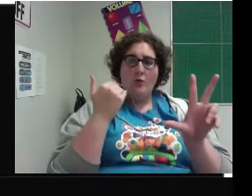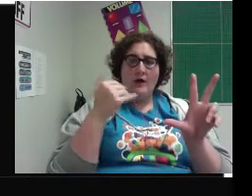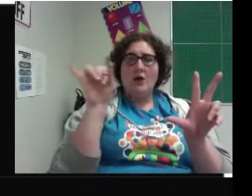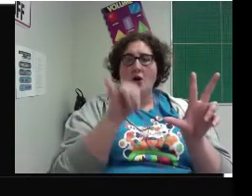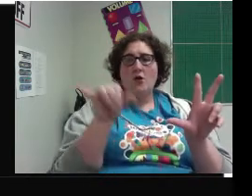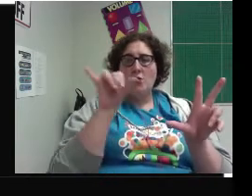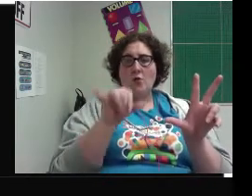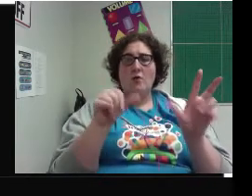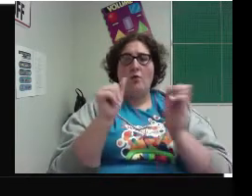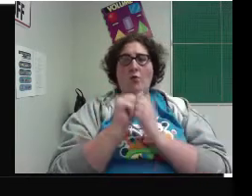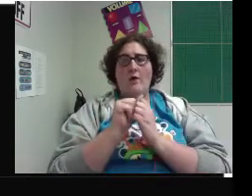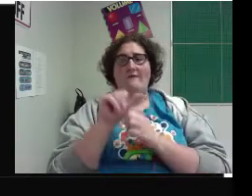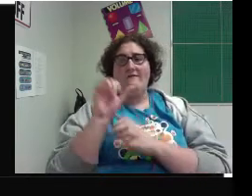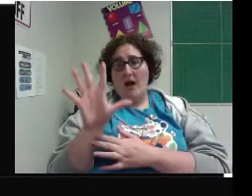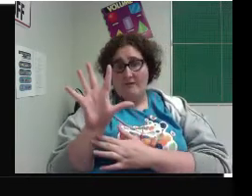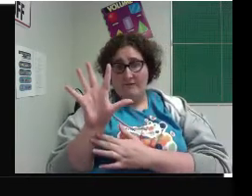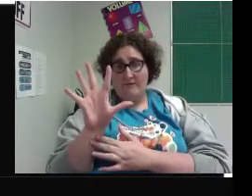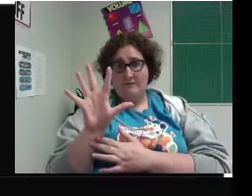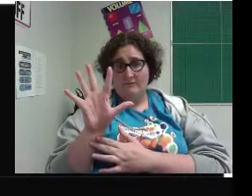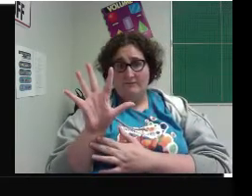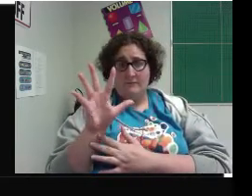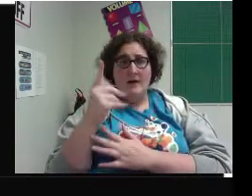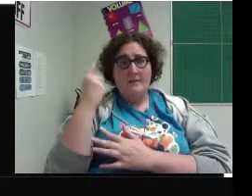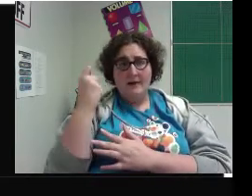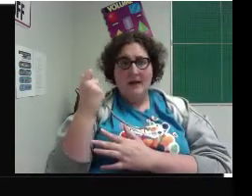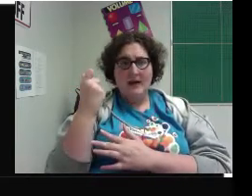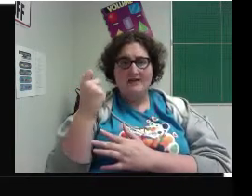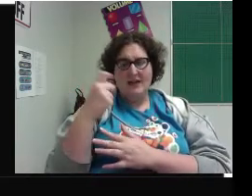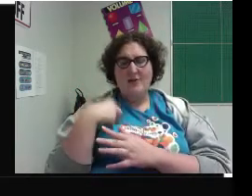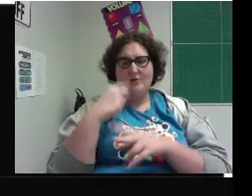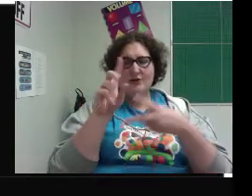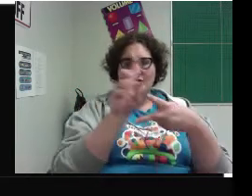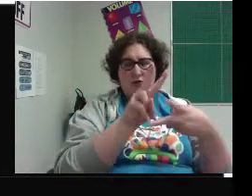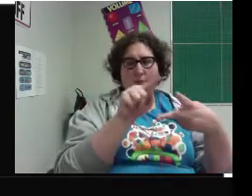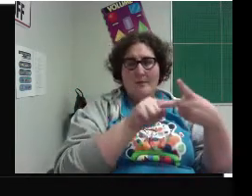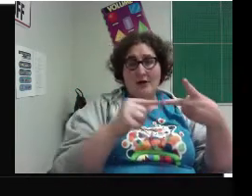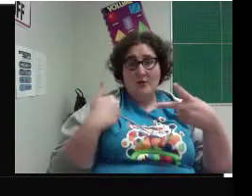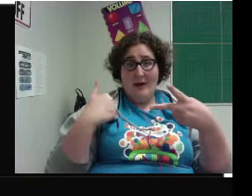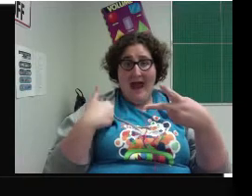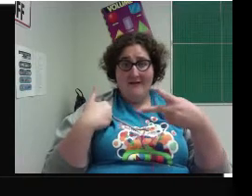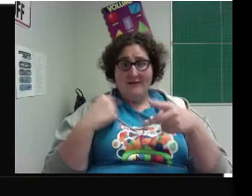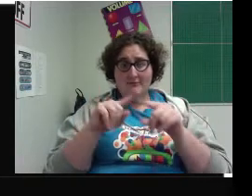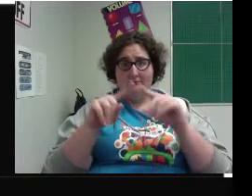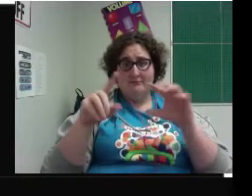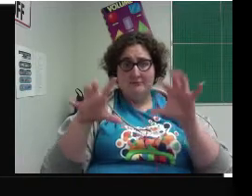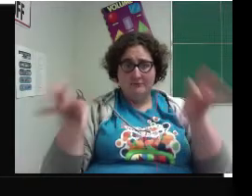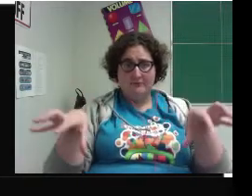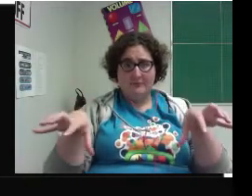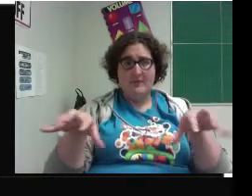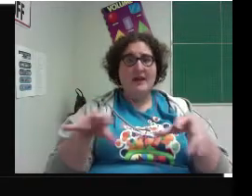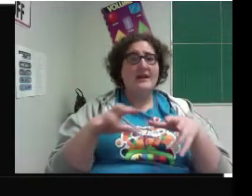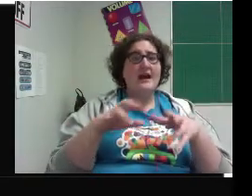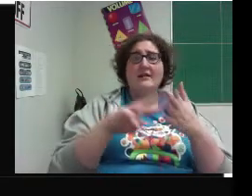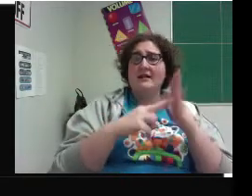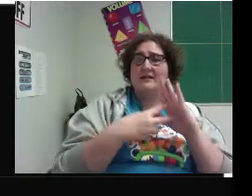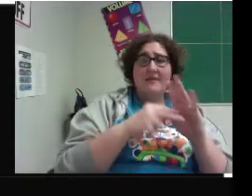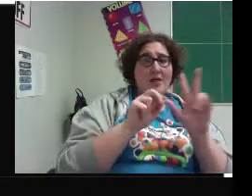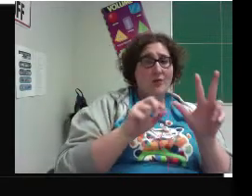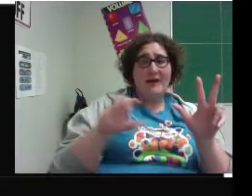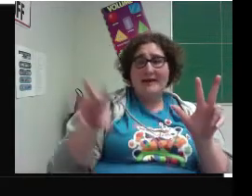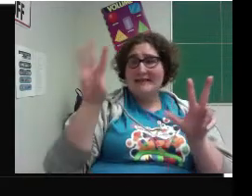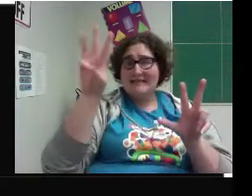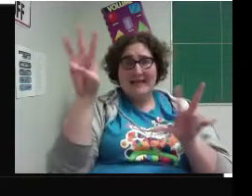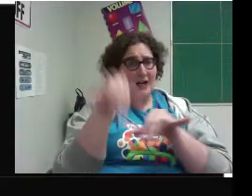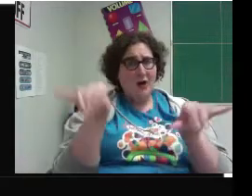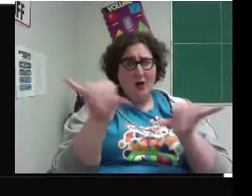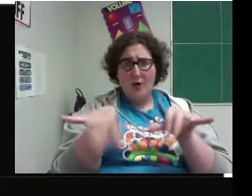is congruent to angle 5 because those were the two angle measures that we have. Now this does not mean that 3 and 6 are congruent. The